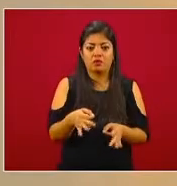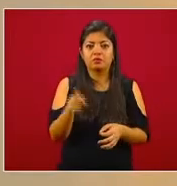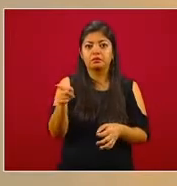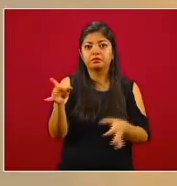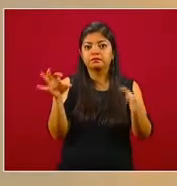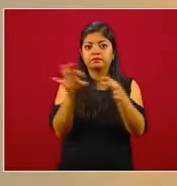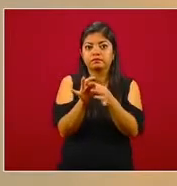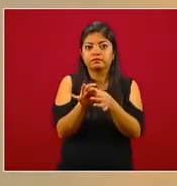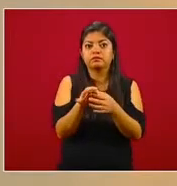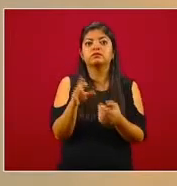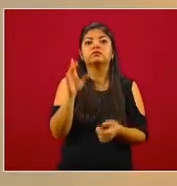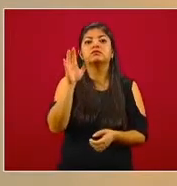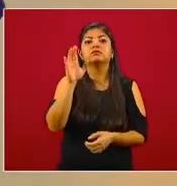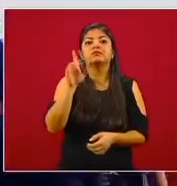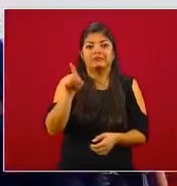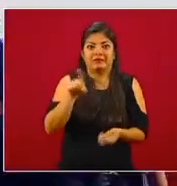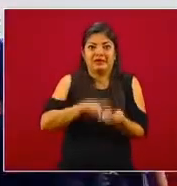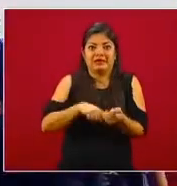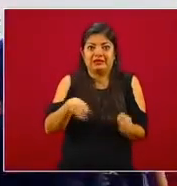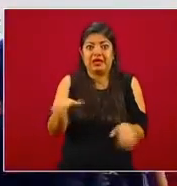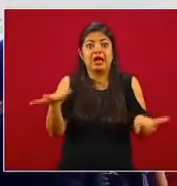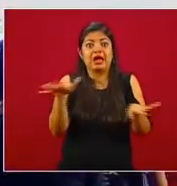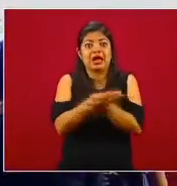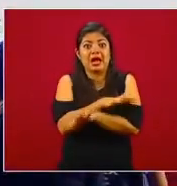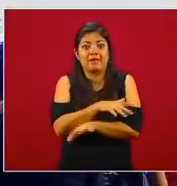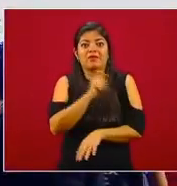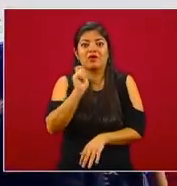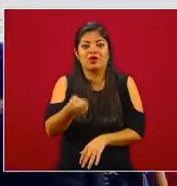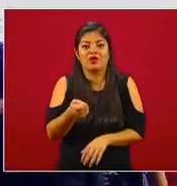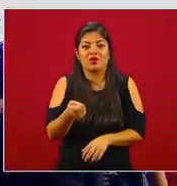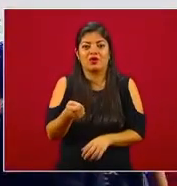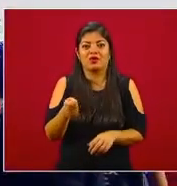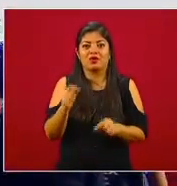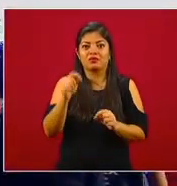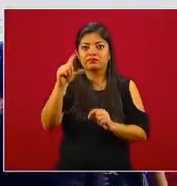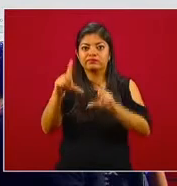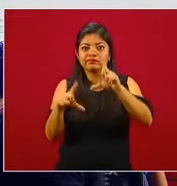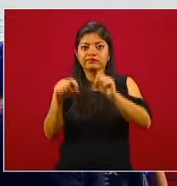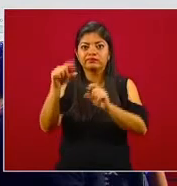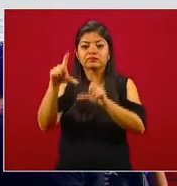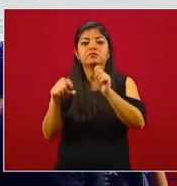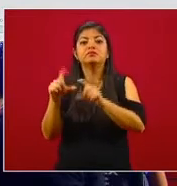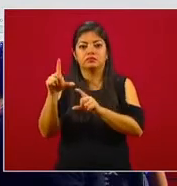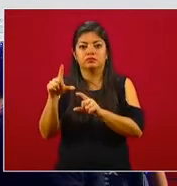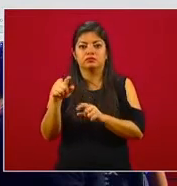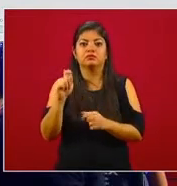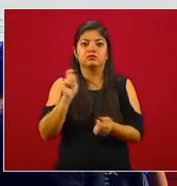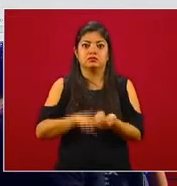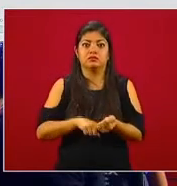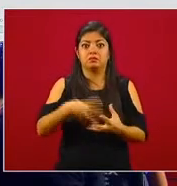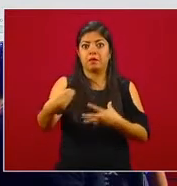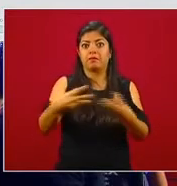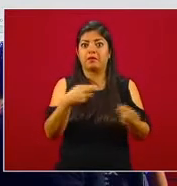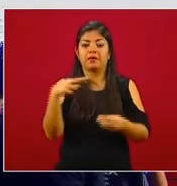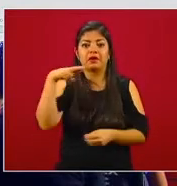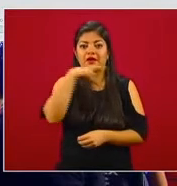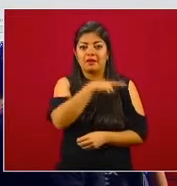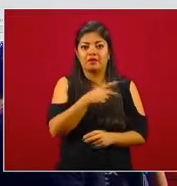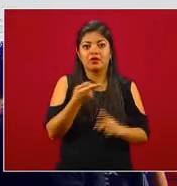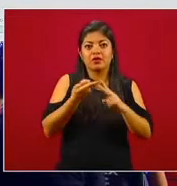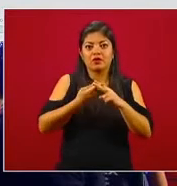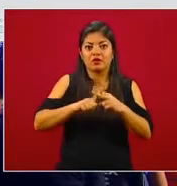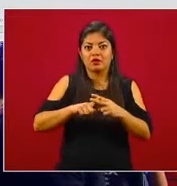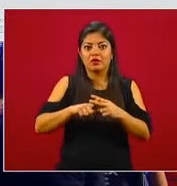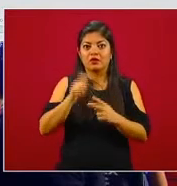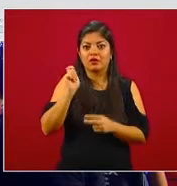stoplight that relacionado we will be precisamente presenting con tomorrow este cambio officially, at least, en la which is ocurrencia connected de to la this particular change intensidad in de the transmisión. Cuando empieza a